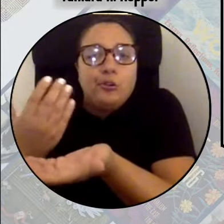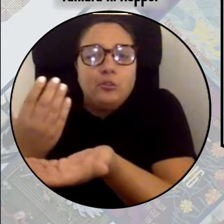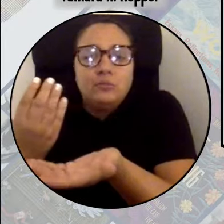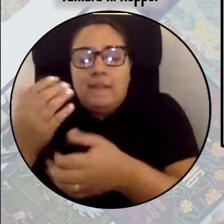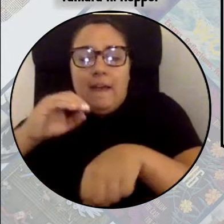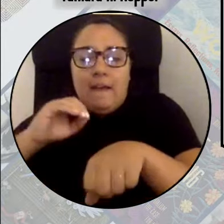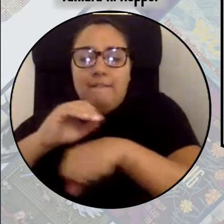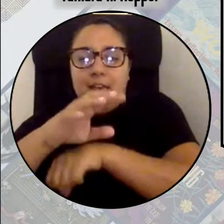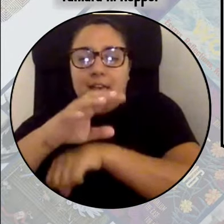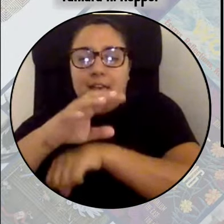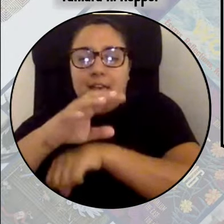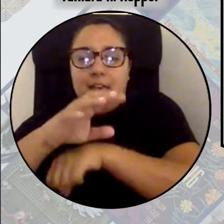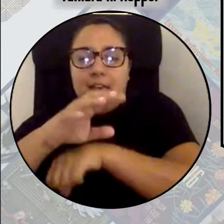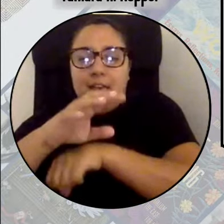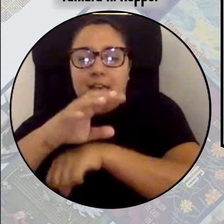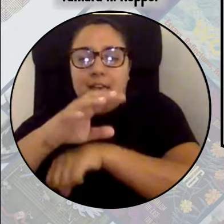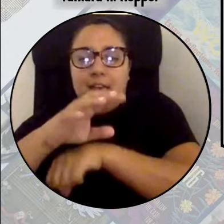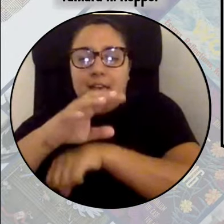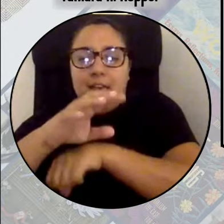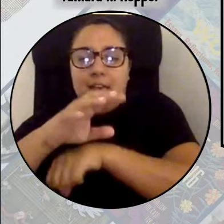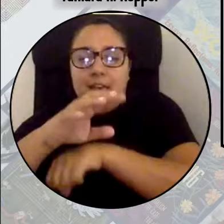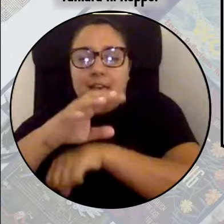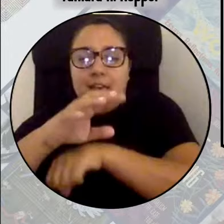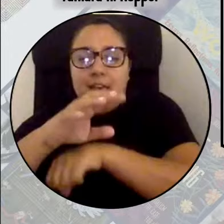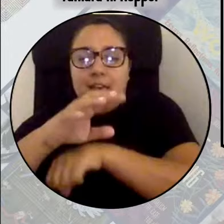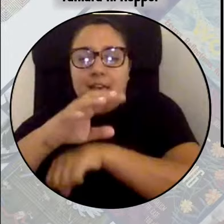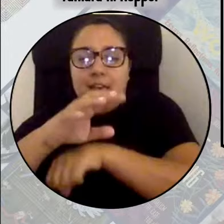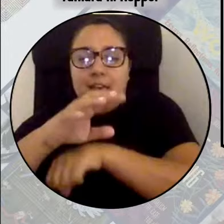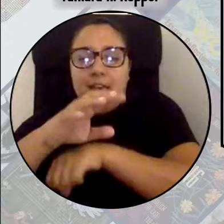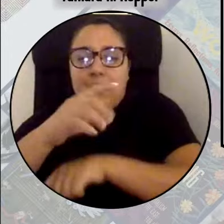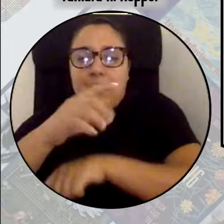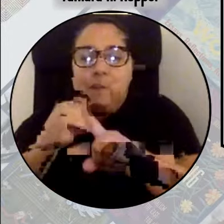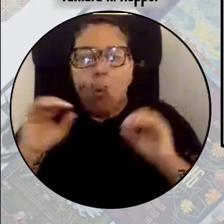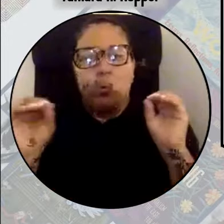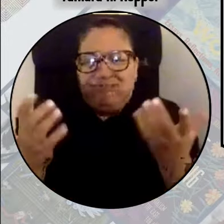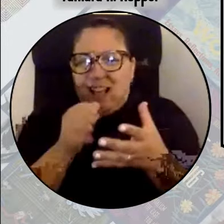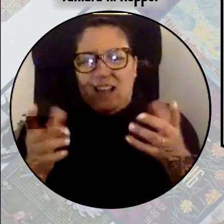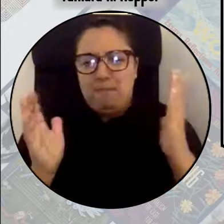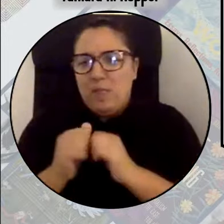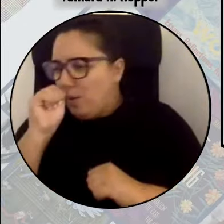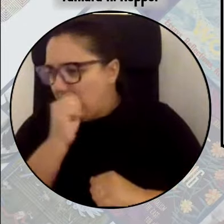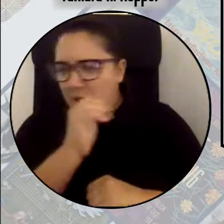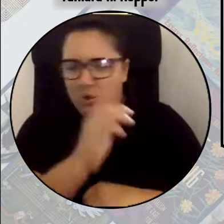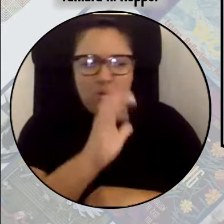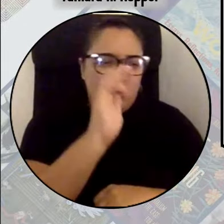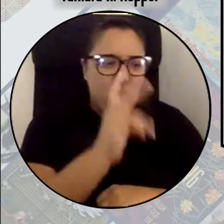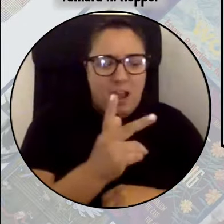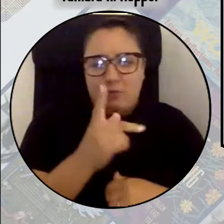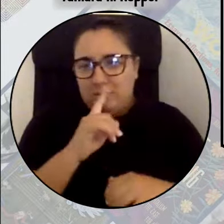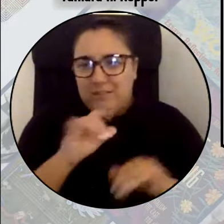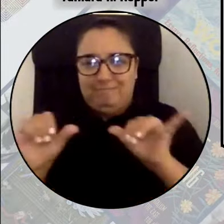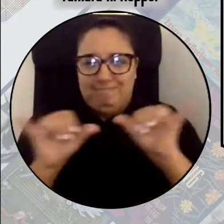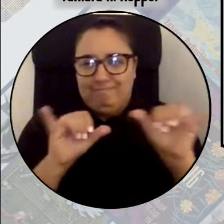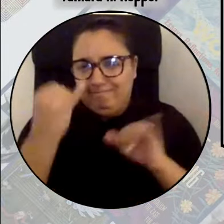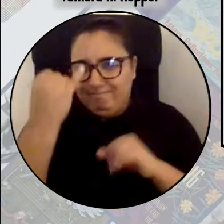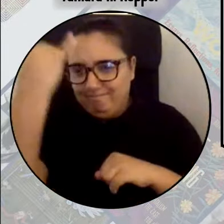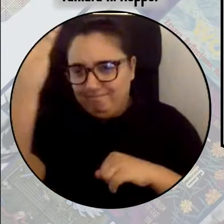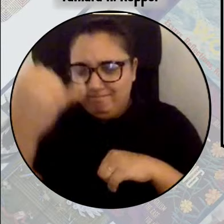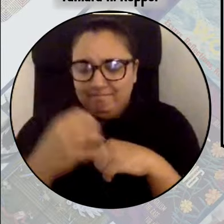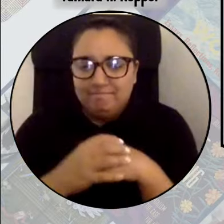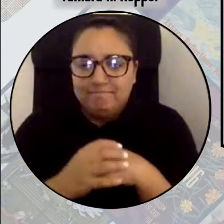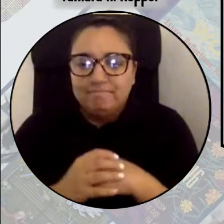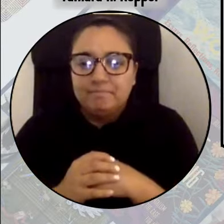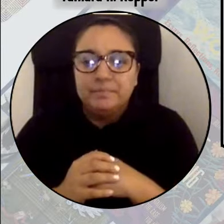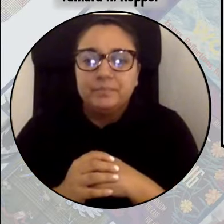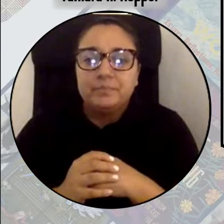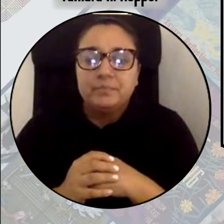not a lot of differences, you know, between cocaine and crack. She also, by the way, was a mentor of Dr. Carl Hart, who